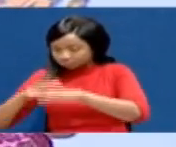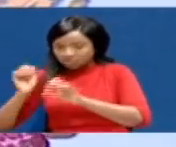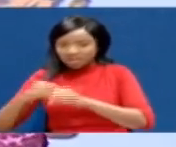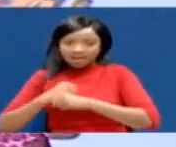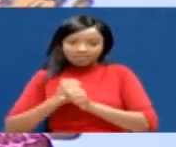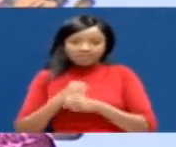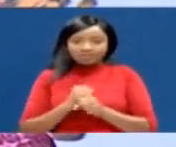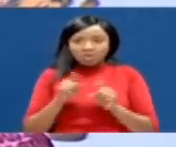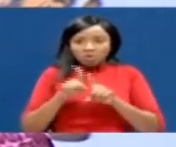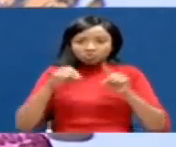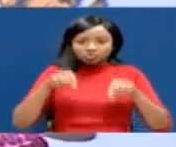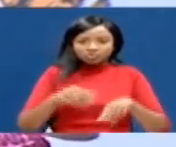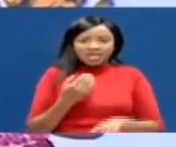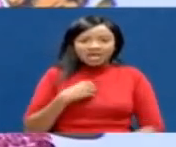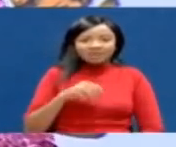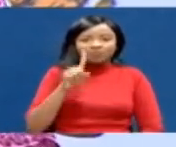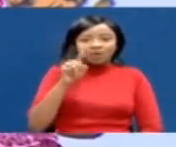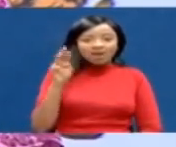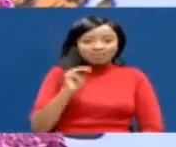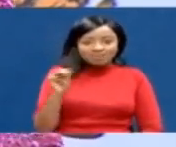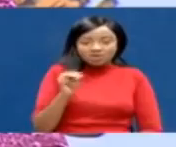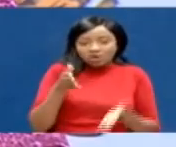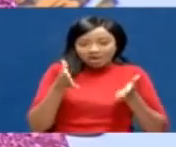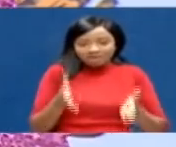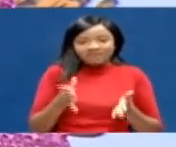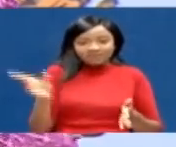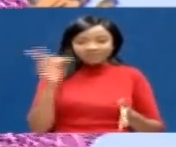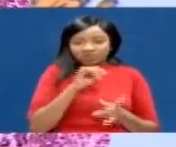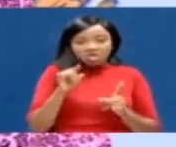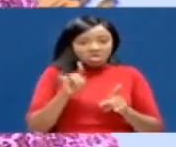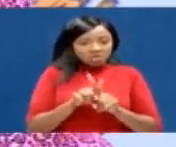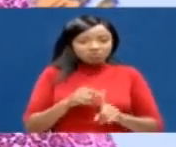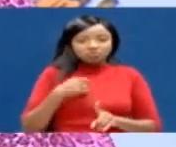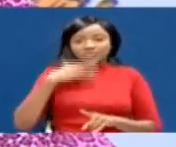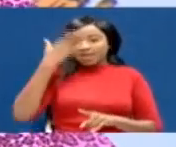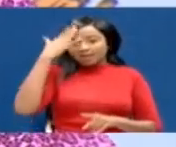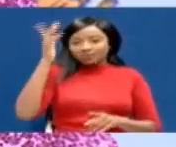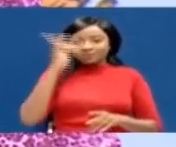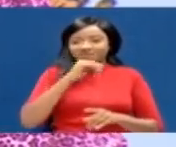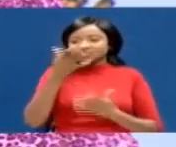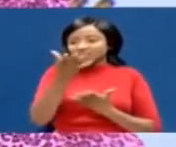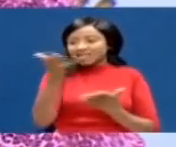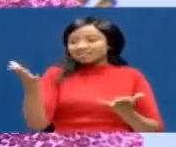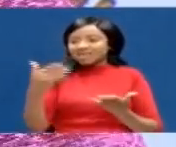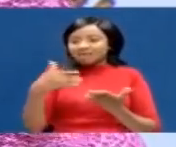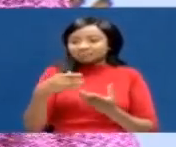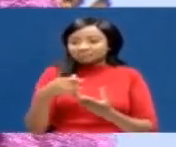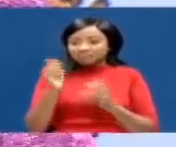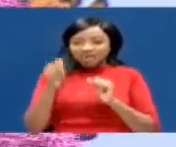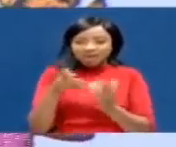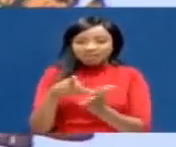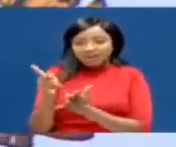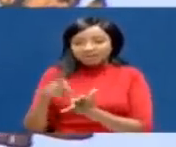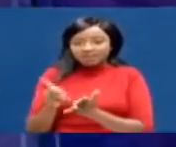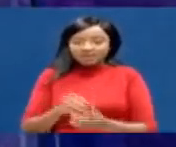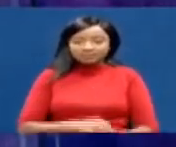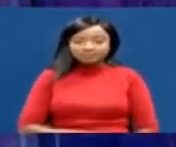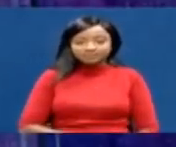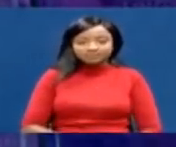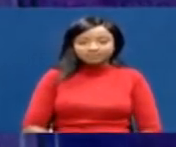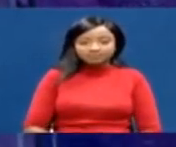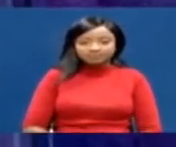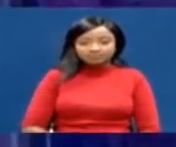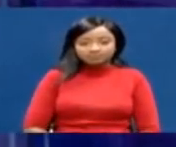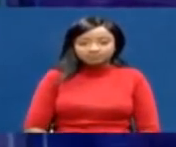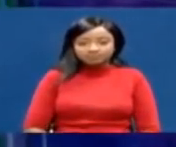have at least 1 million masks available, and I'm certain that they are already in the distribution channels. The other thing